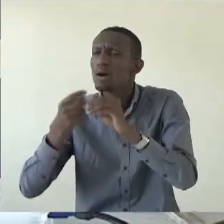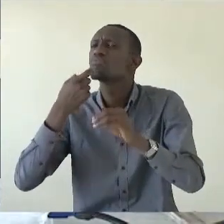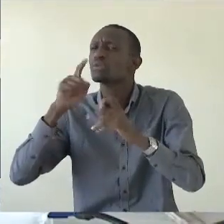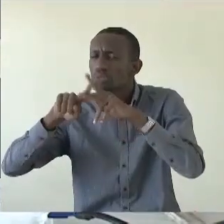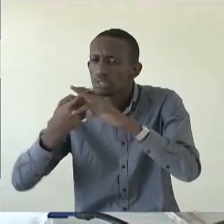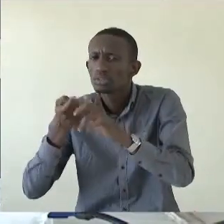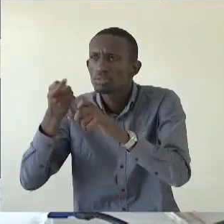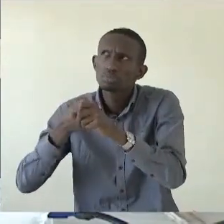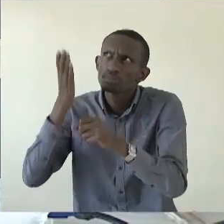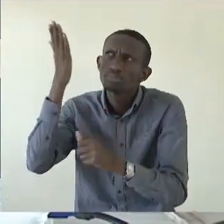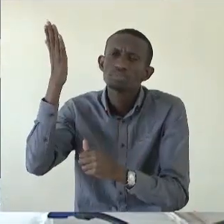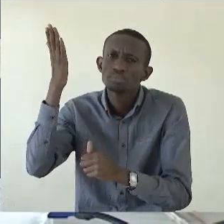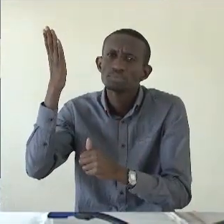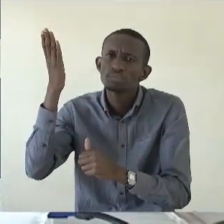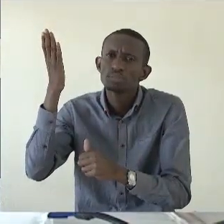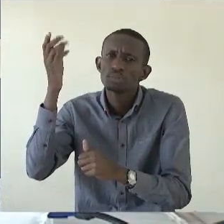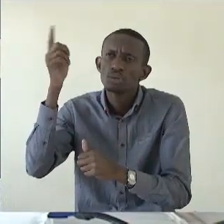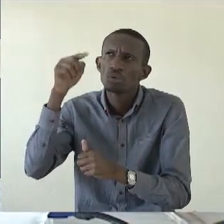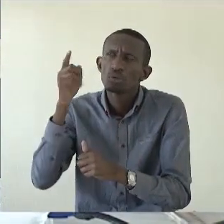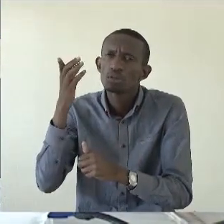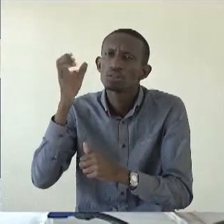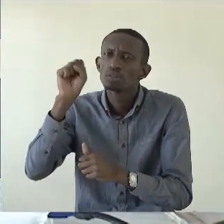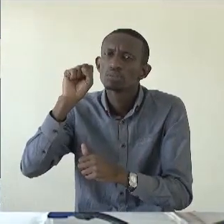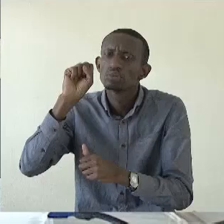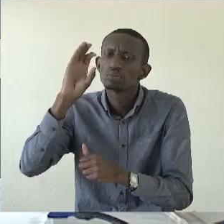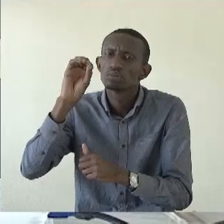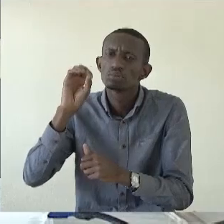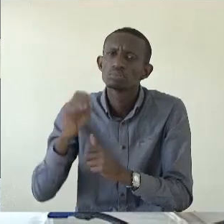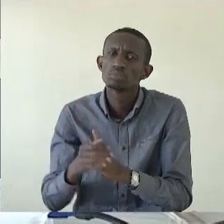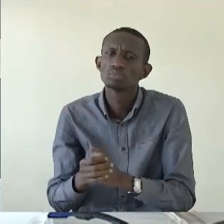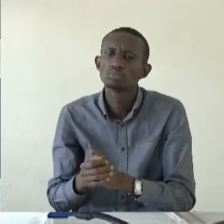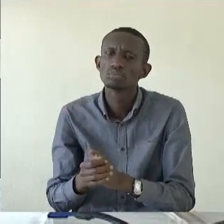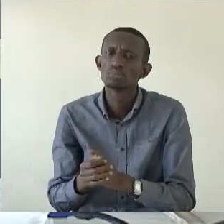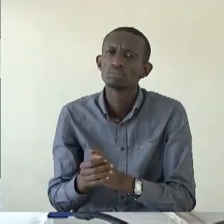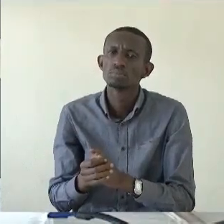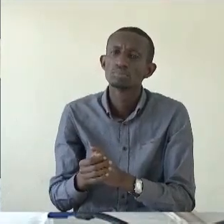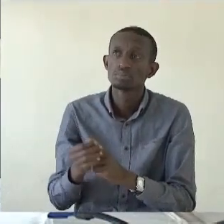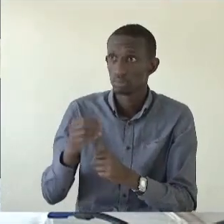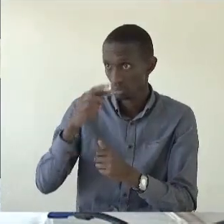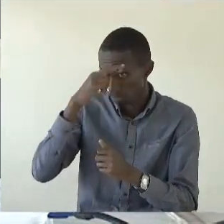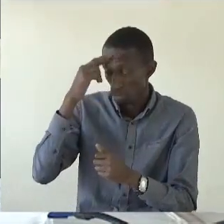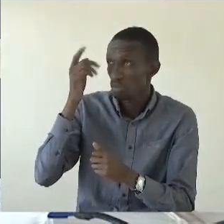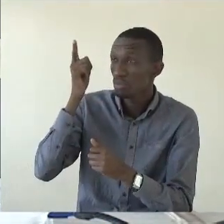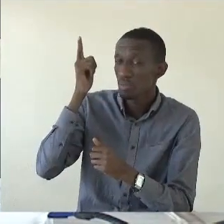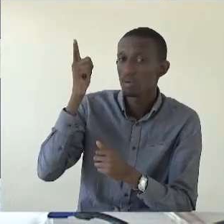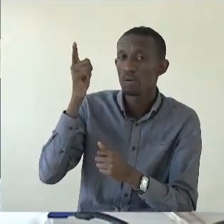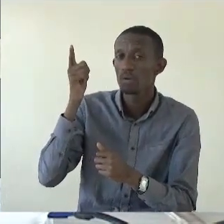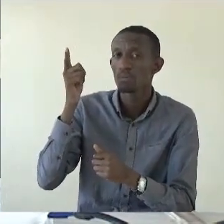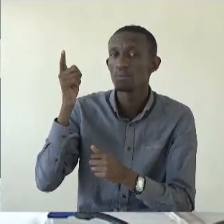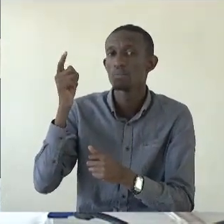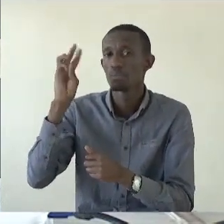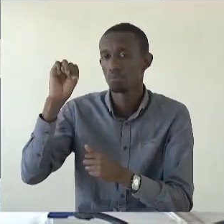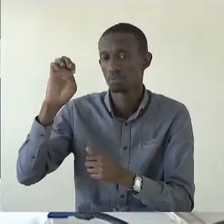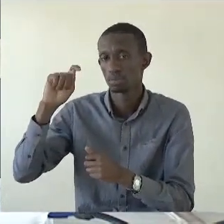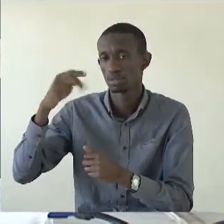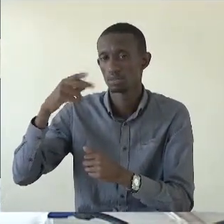here. This is a sulfonic group. So the numbering starts from here. That is why the methyl group comes on that position. So